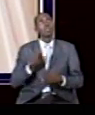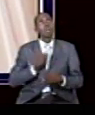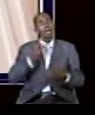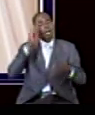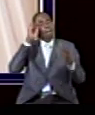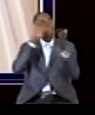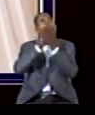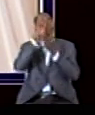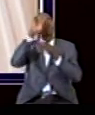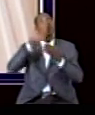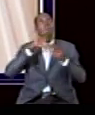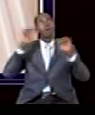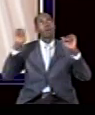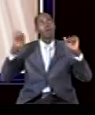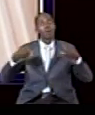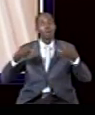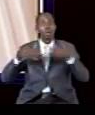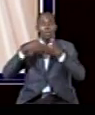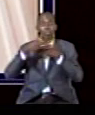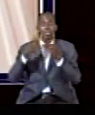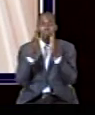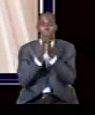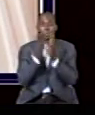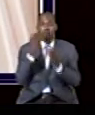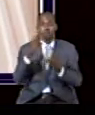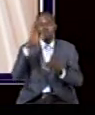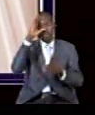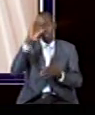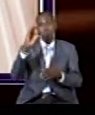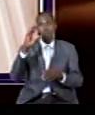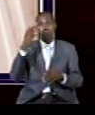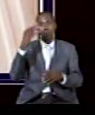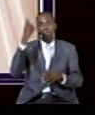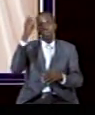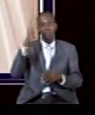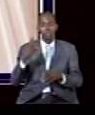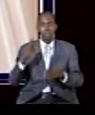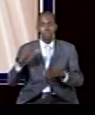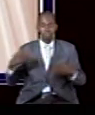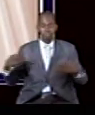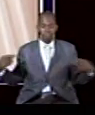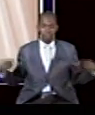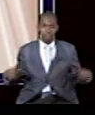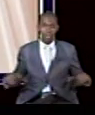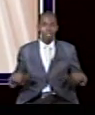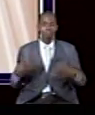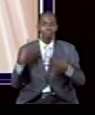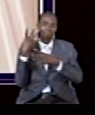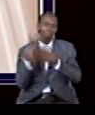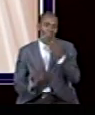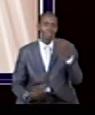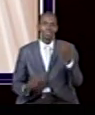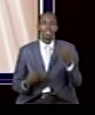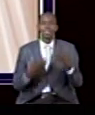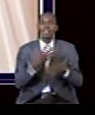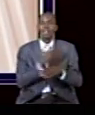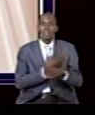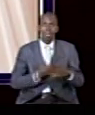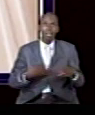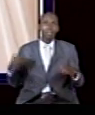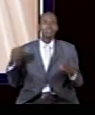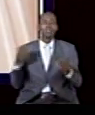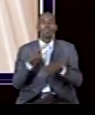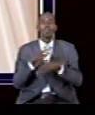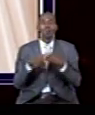able." After the prayer of the pastor, the waist pain was gone altogether, and many of my